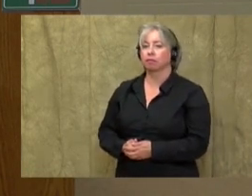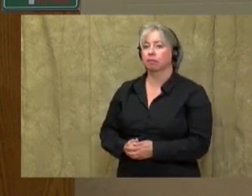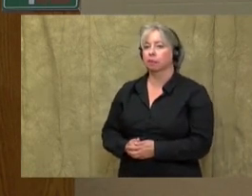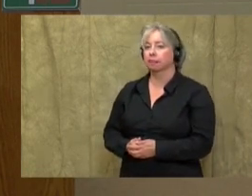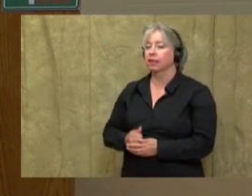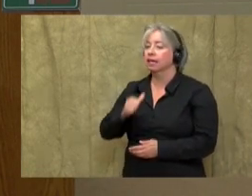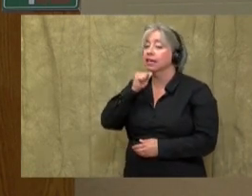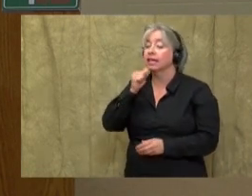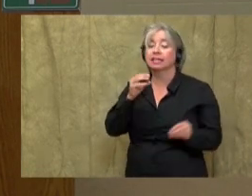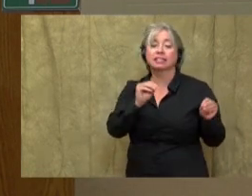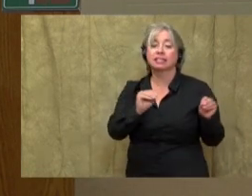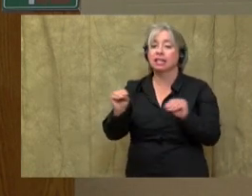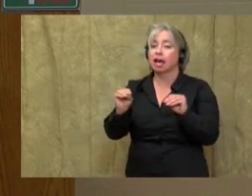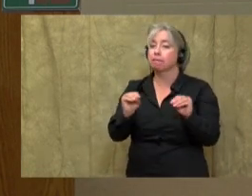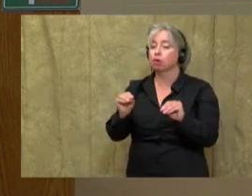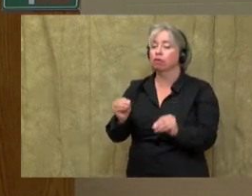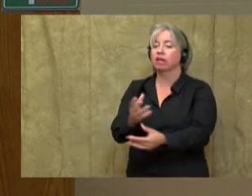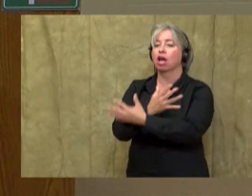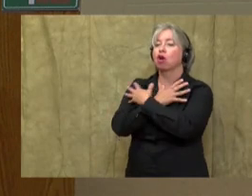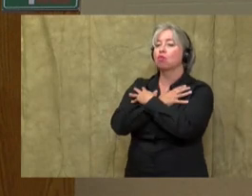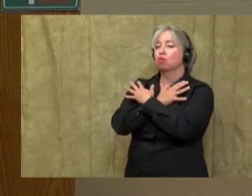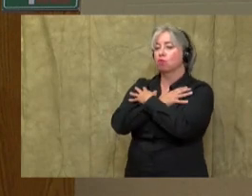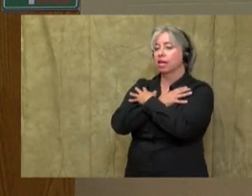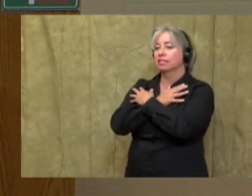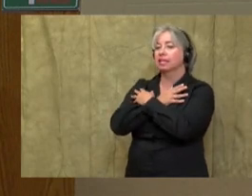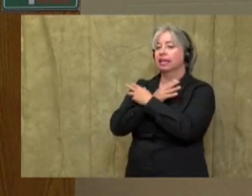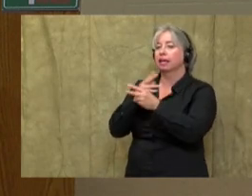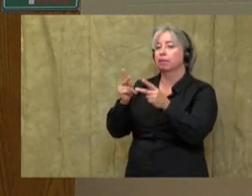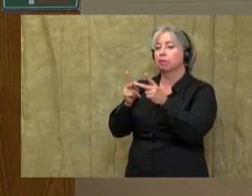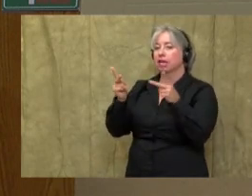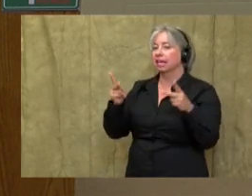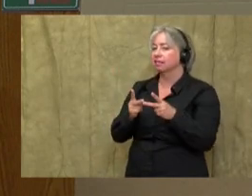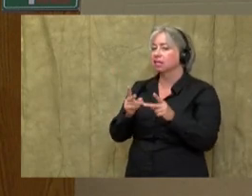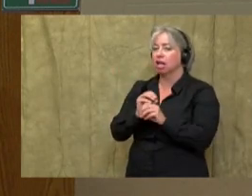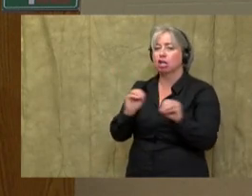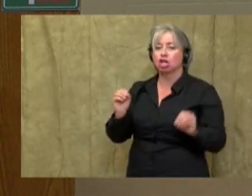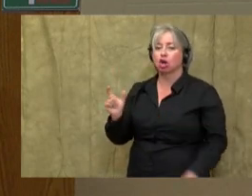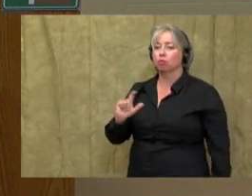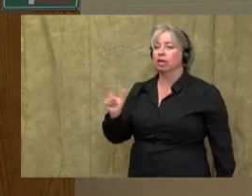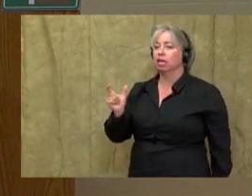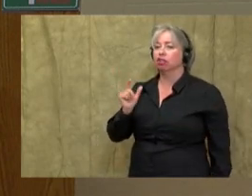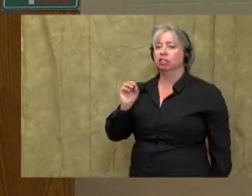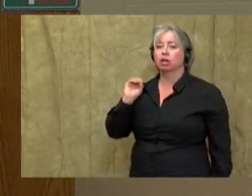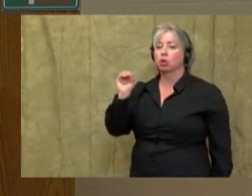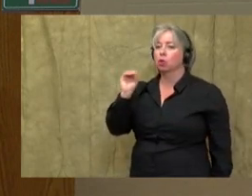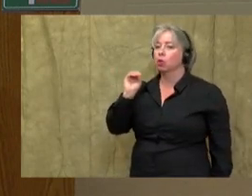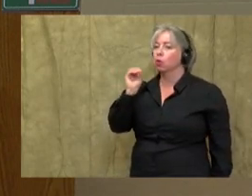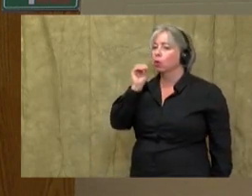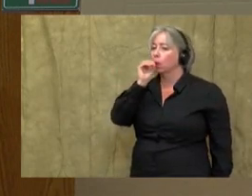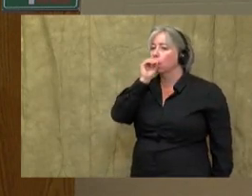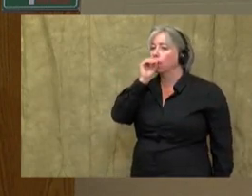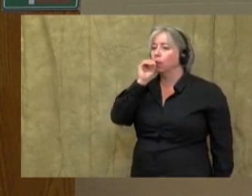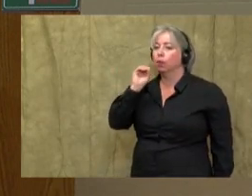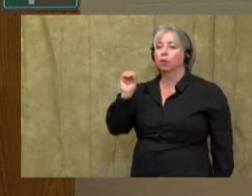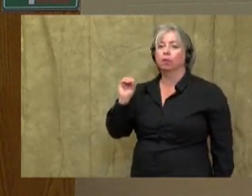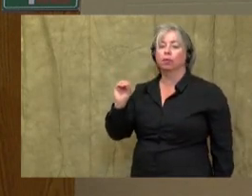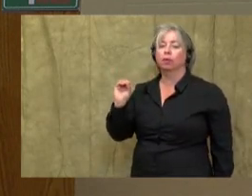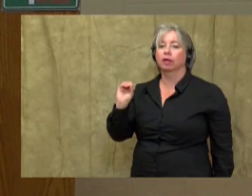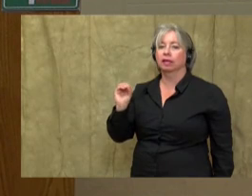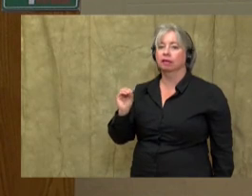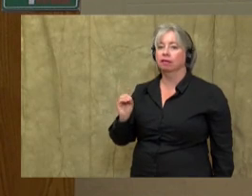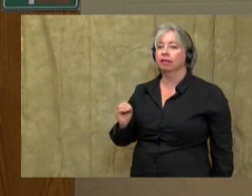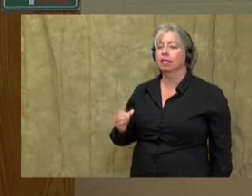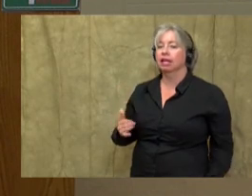not moving right now, is in its resting place, so it has no energy going through it. I'm going to create a wave of